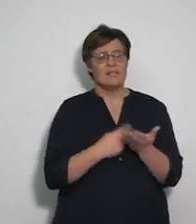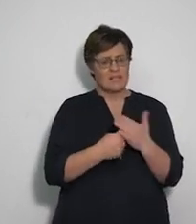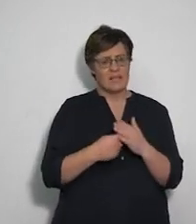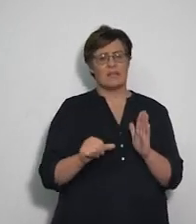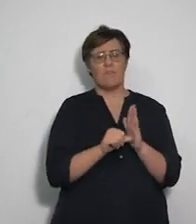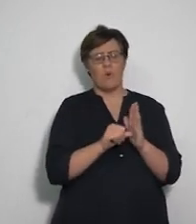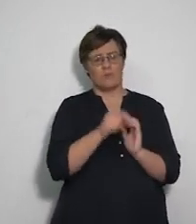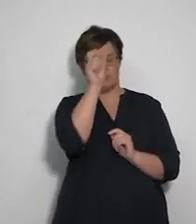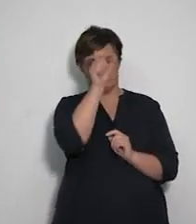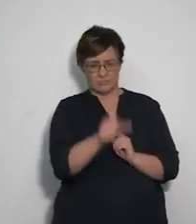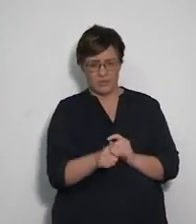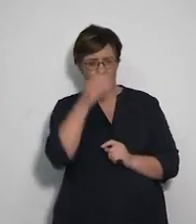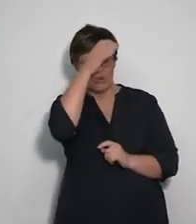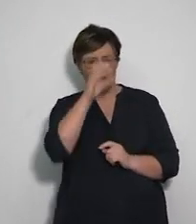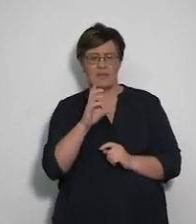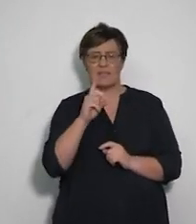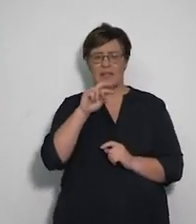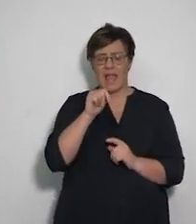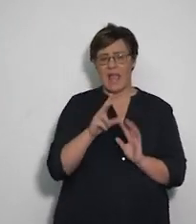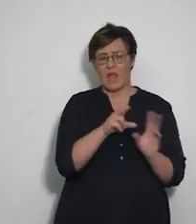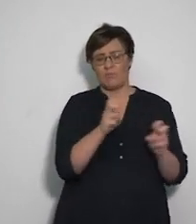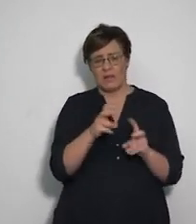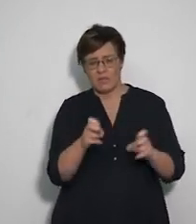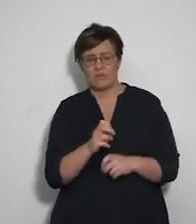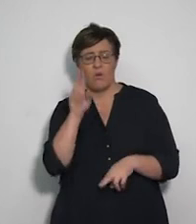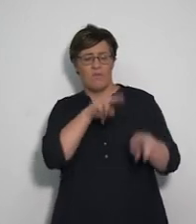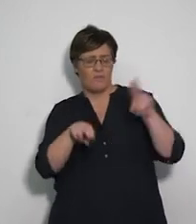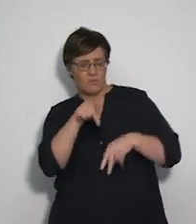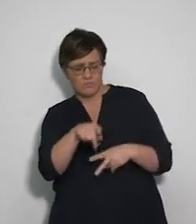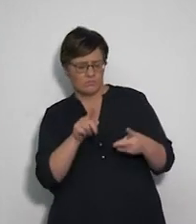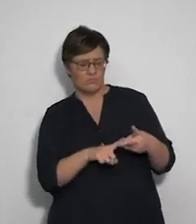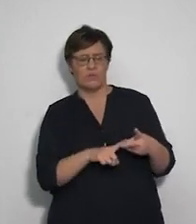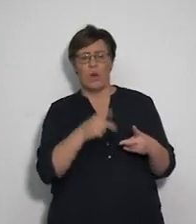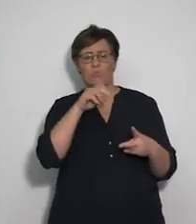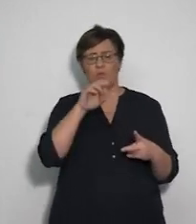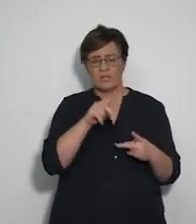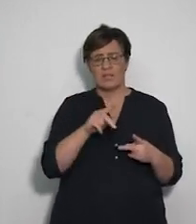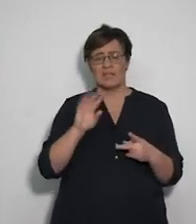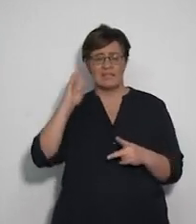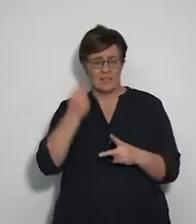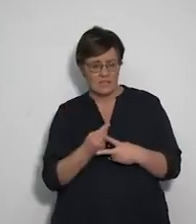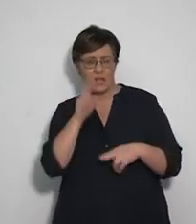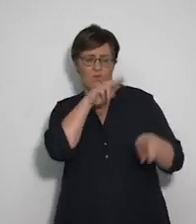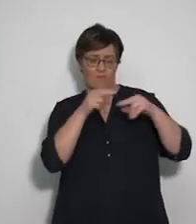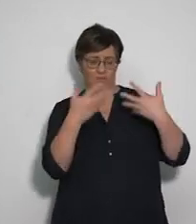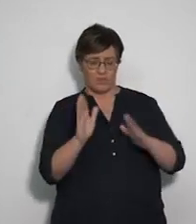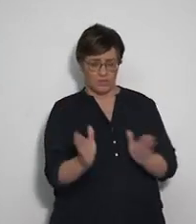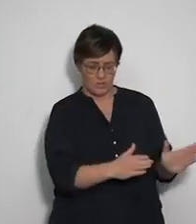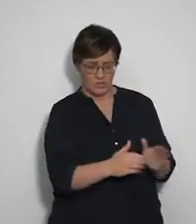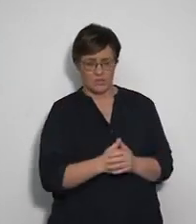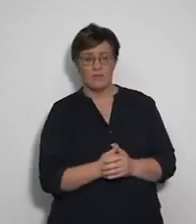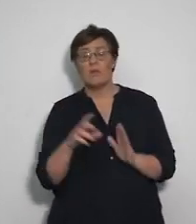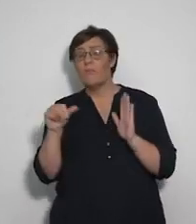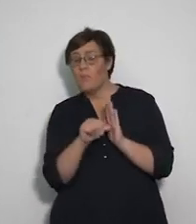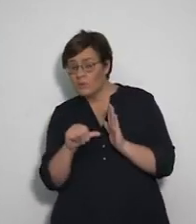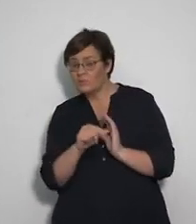important terms and concepts such as DNA replication as an overview. We've looked at protein synthesis as an overview. As I mentioned,